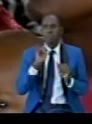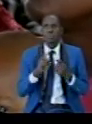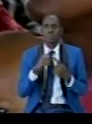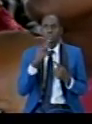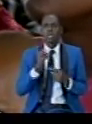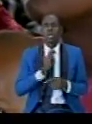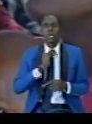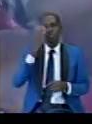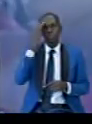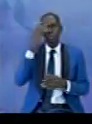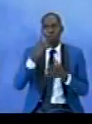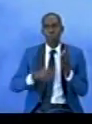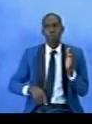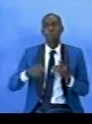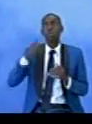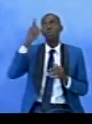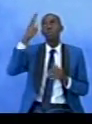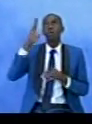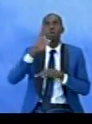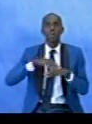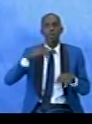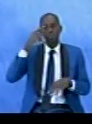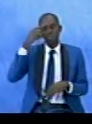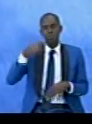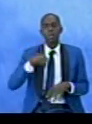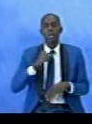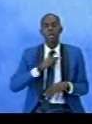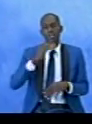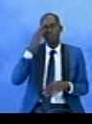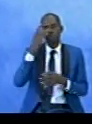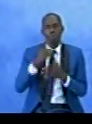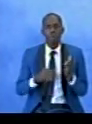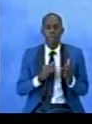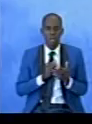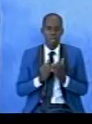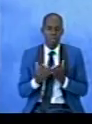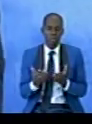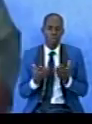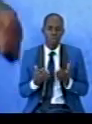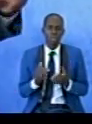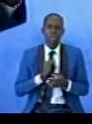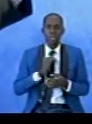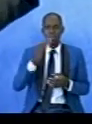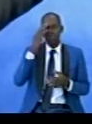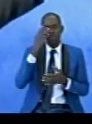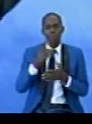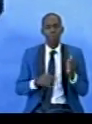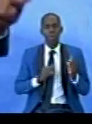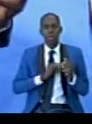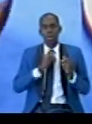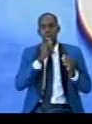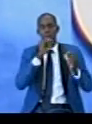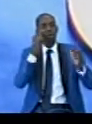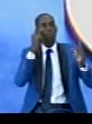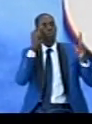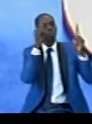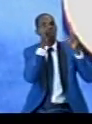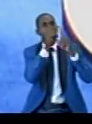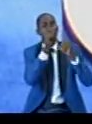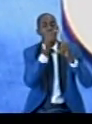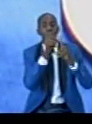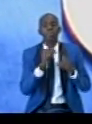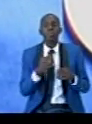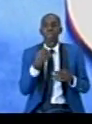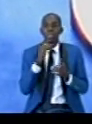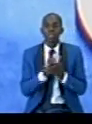has called me for. And I know what I desire. And I know what I am aiming for. And he said, one thing have